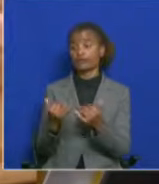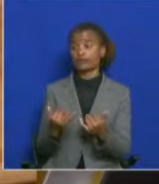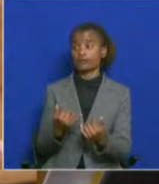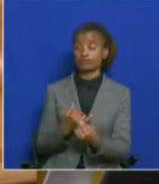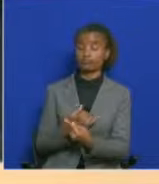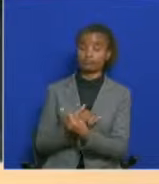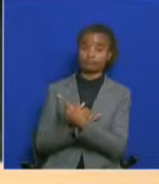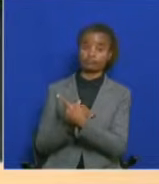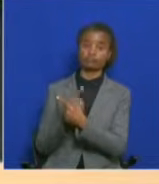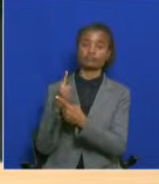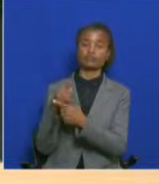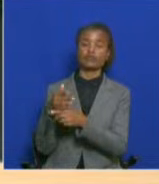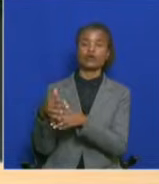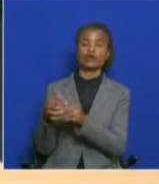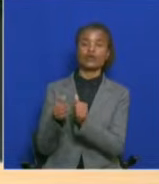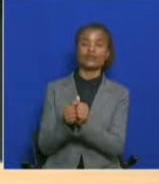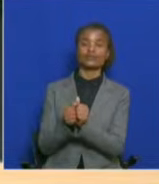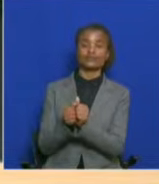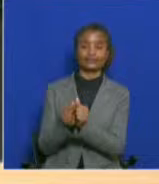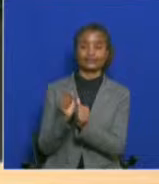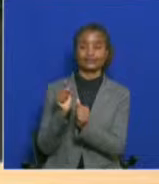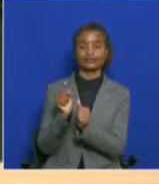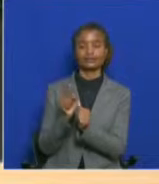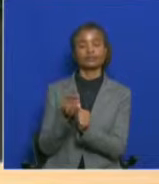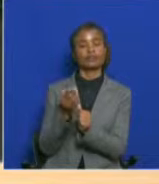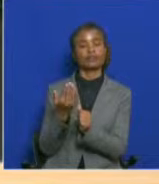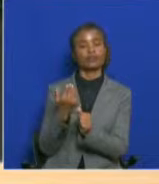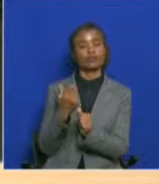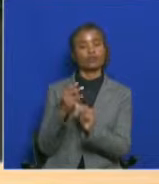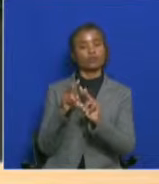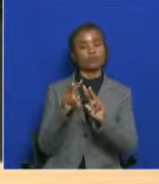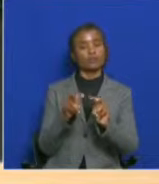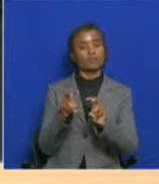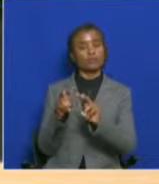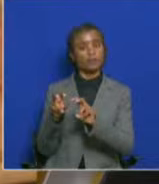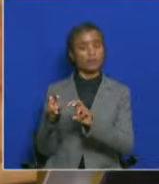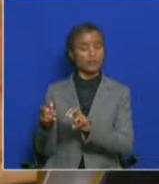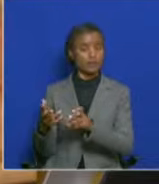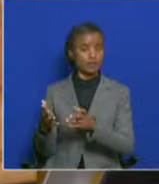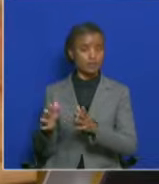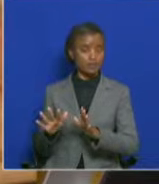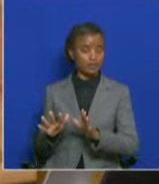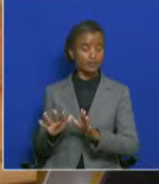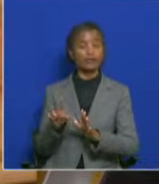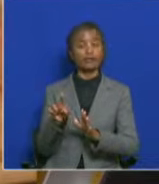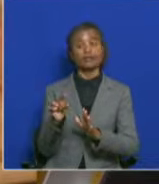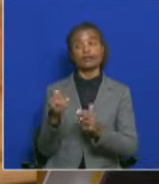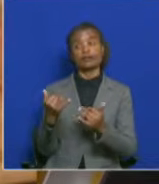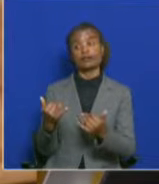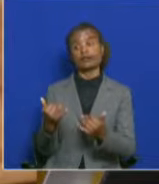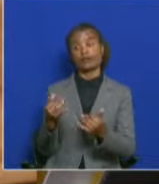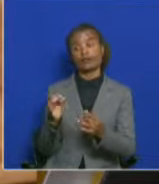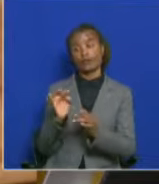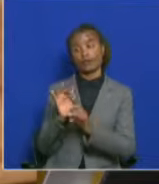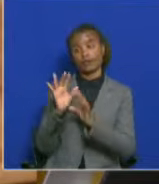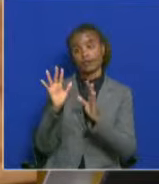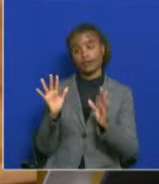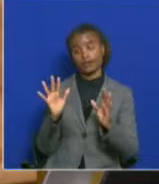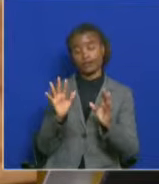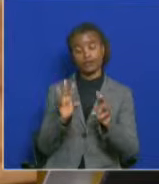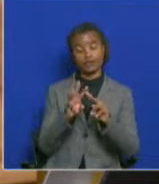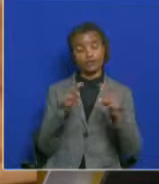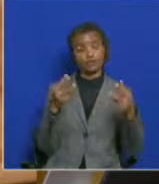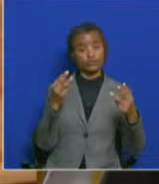speaking must have looked into it. And so said it's clear, as all the articles are written by a single